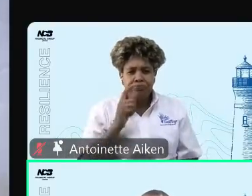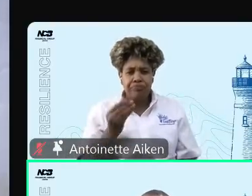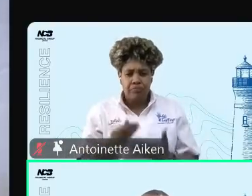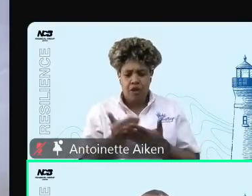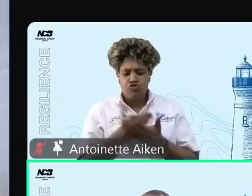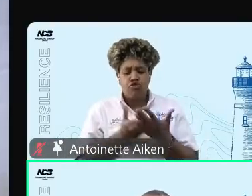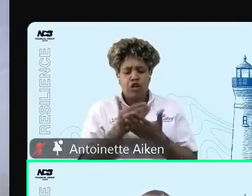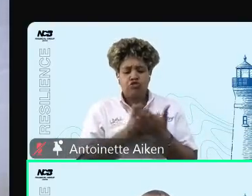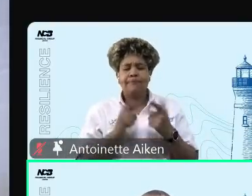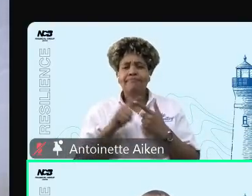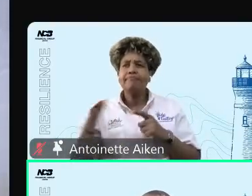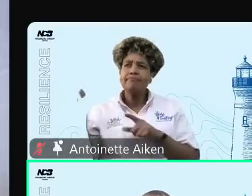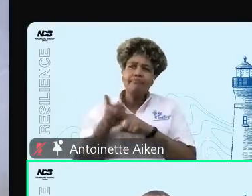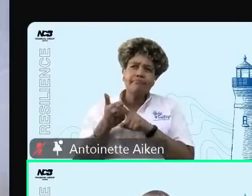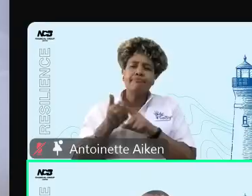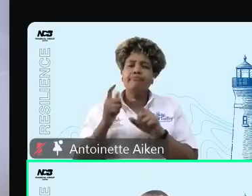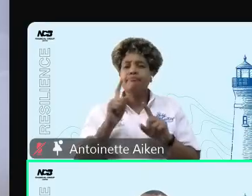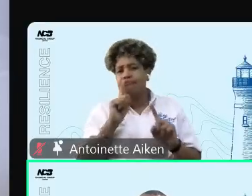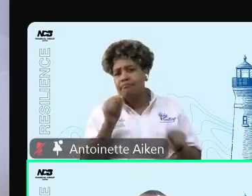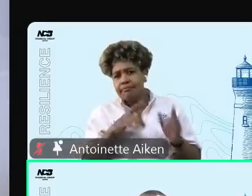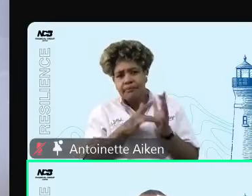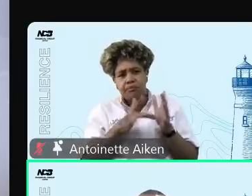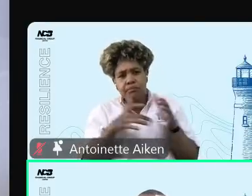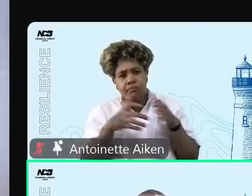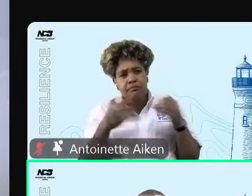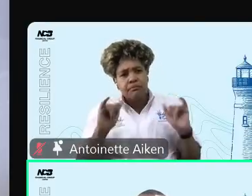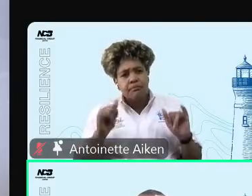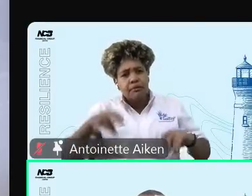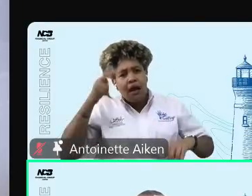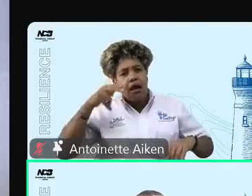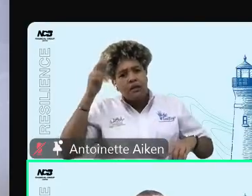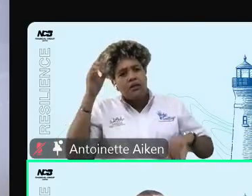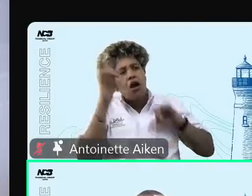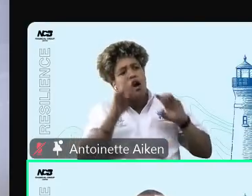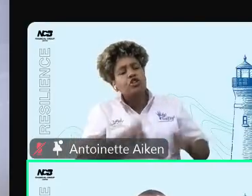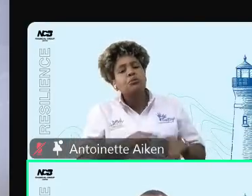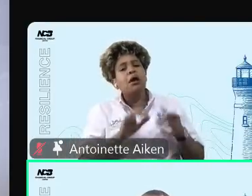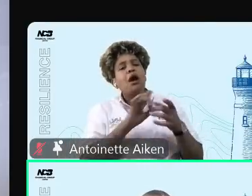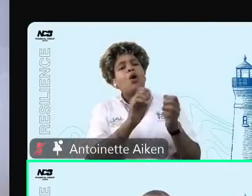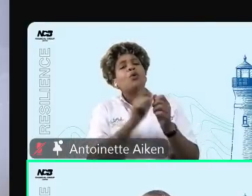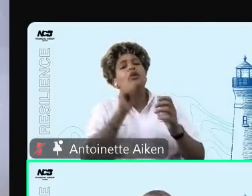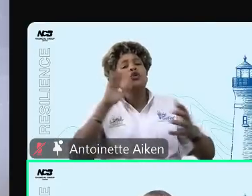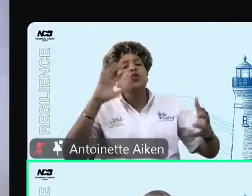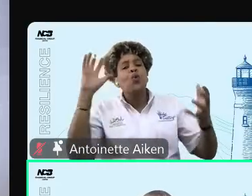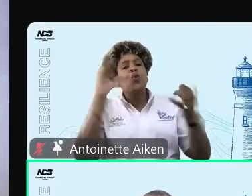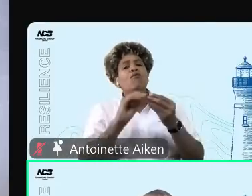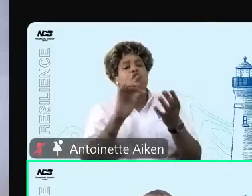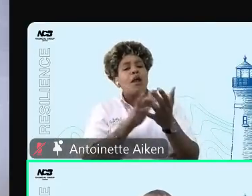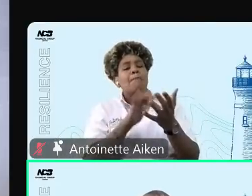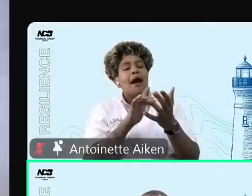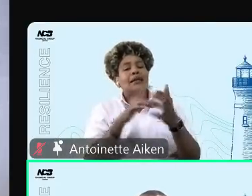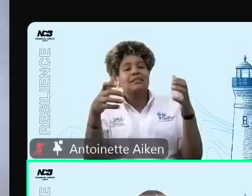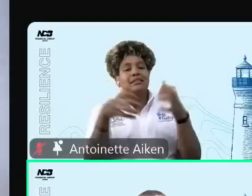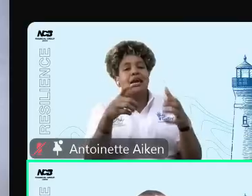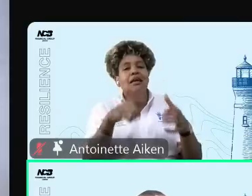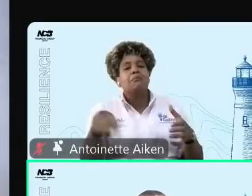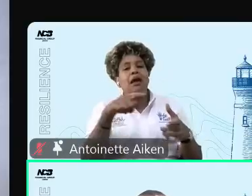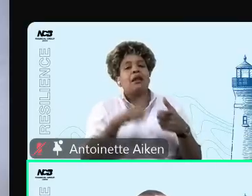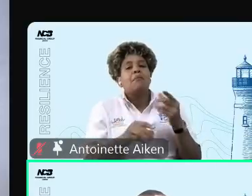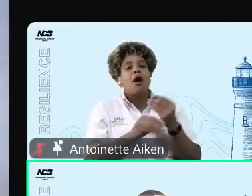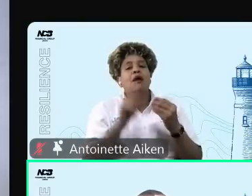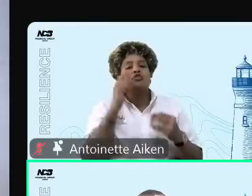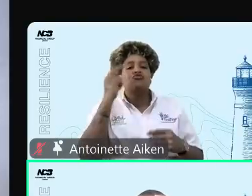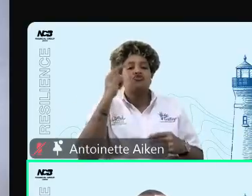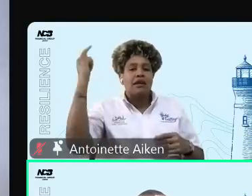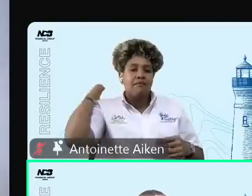and correspondent banking segment remains the highest contributor within the overall banking segment and